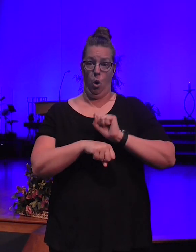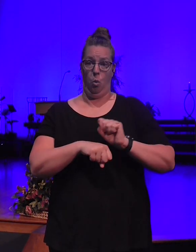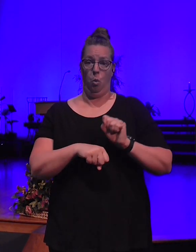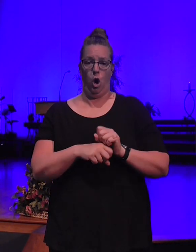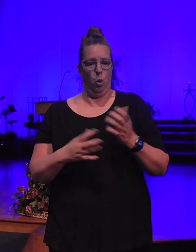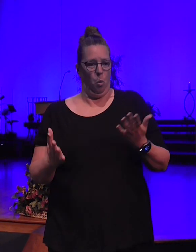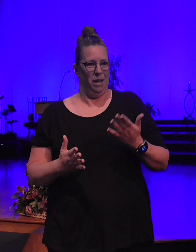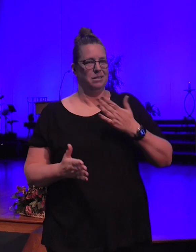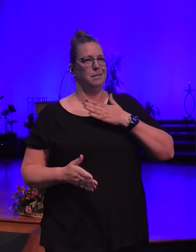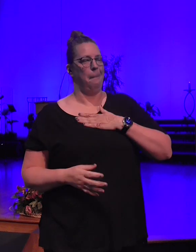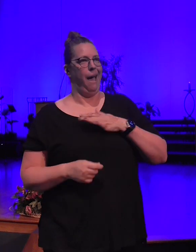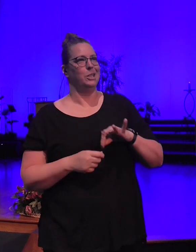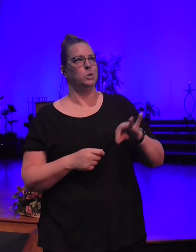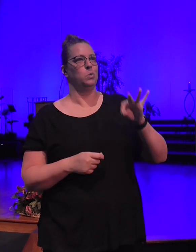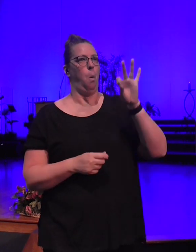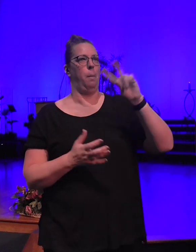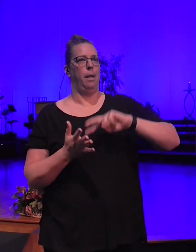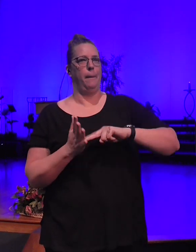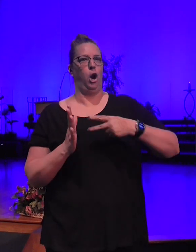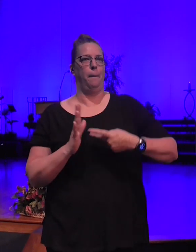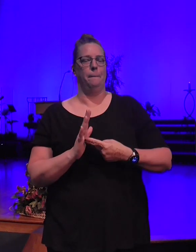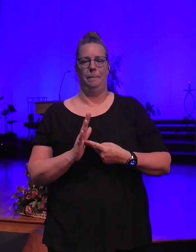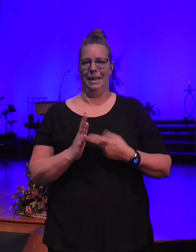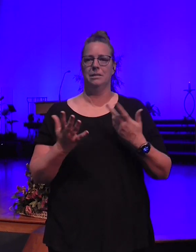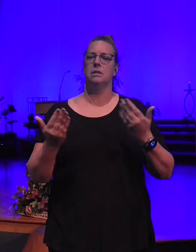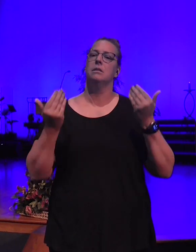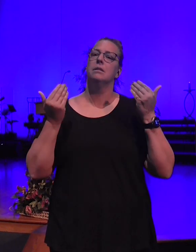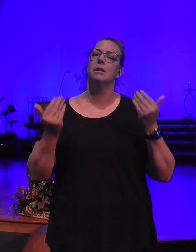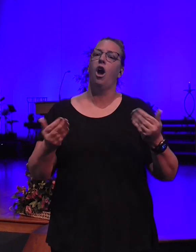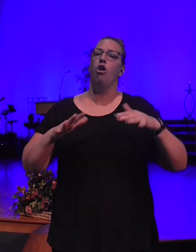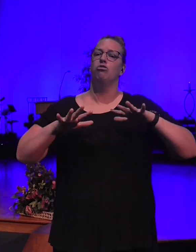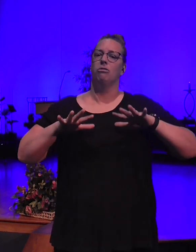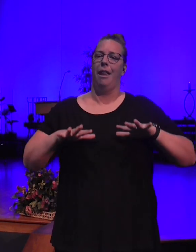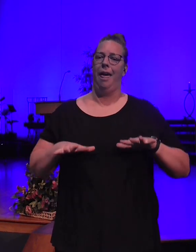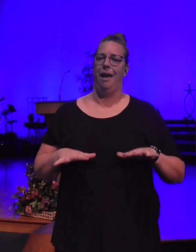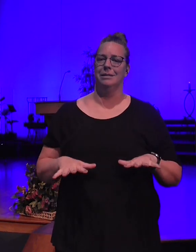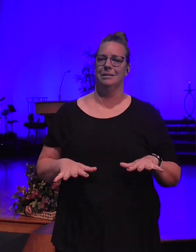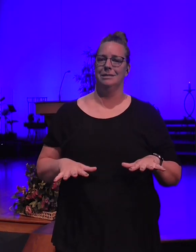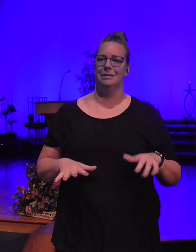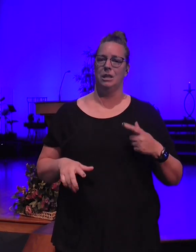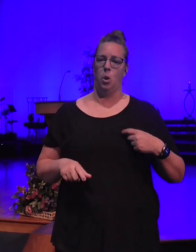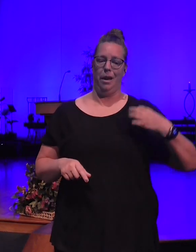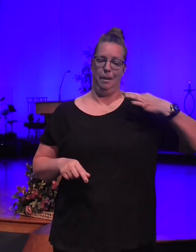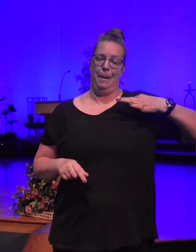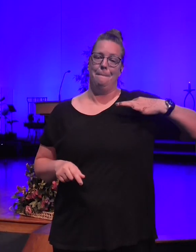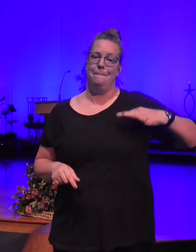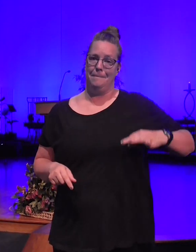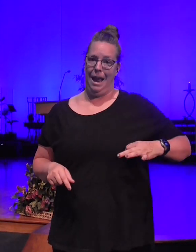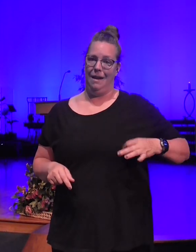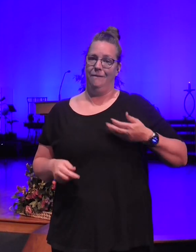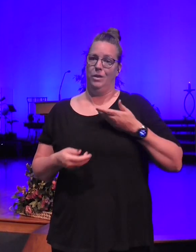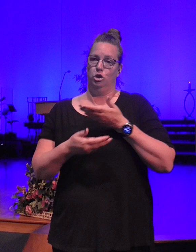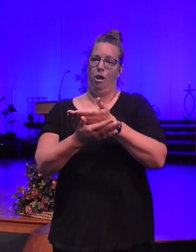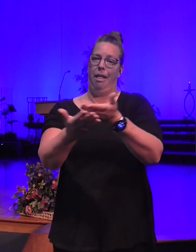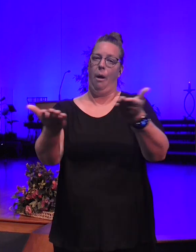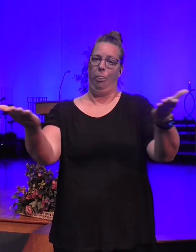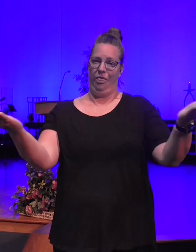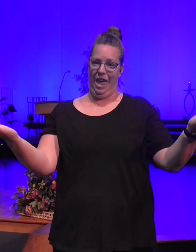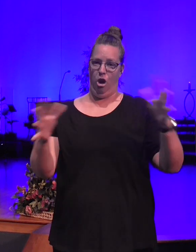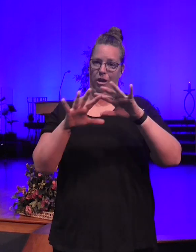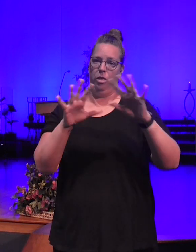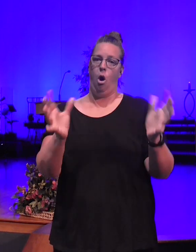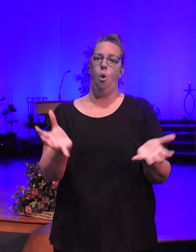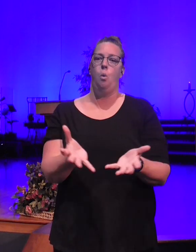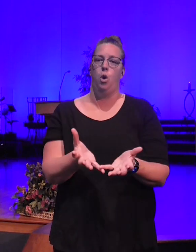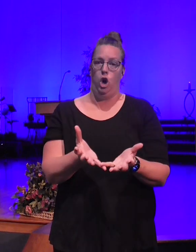purpose? Relax into your soul purpose so that you can be a beneficial presence out there in the world that we